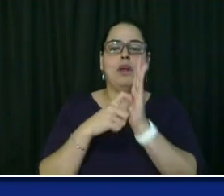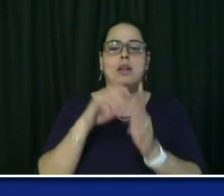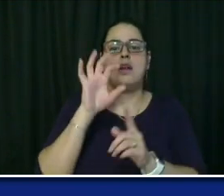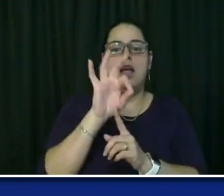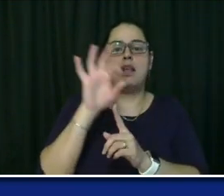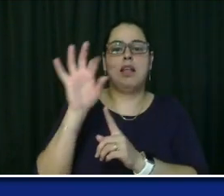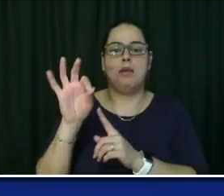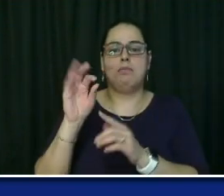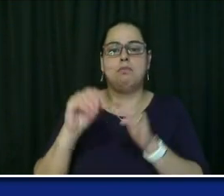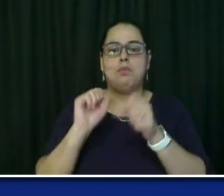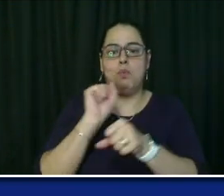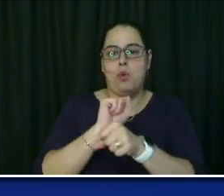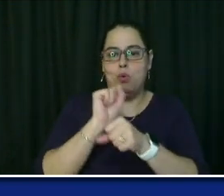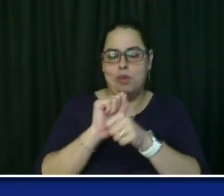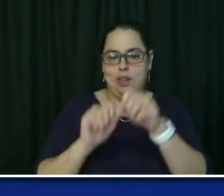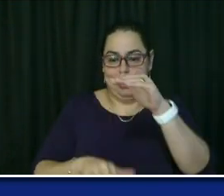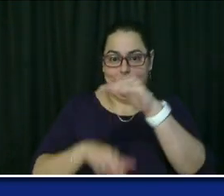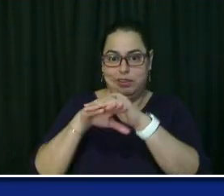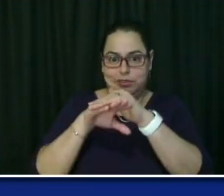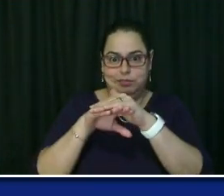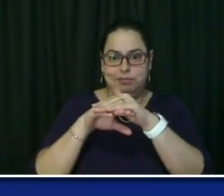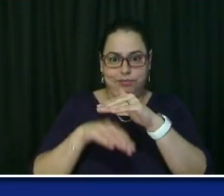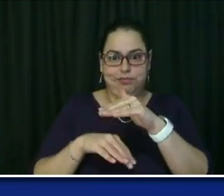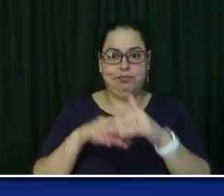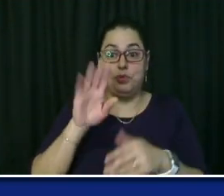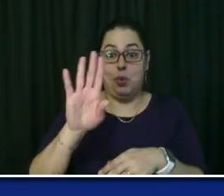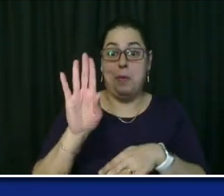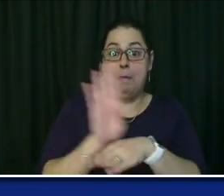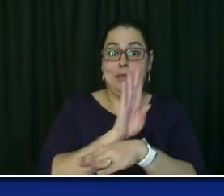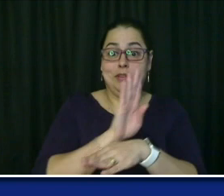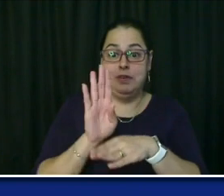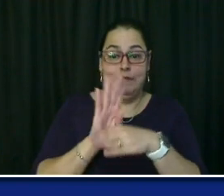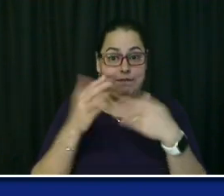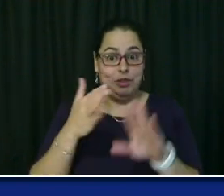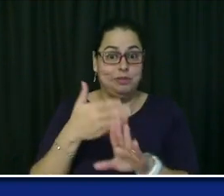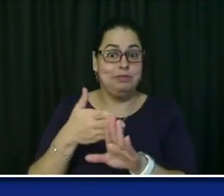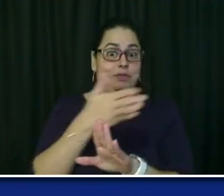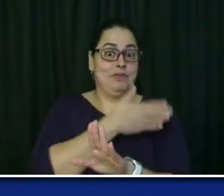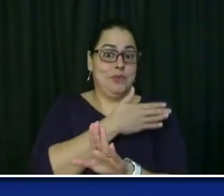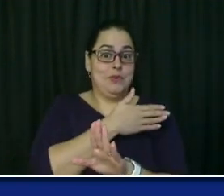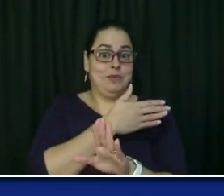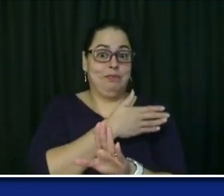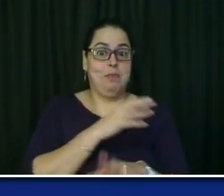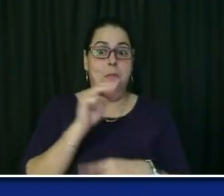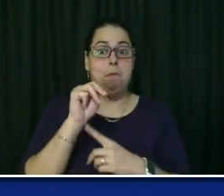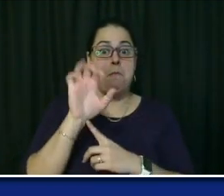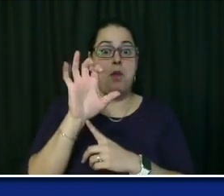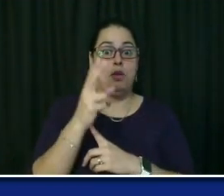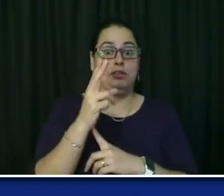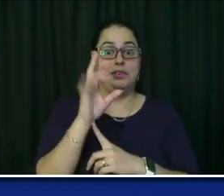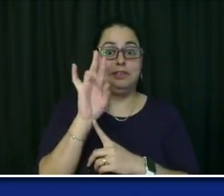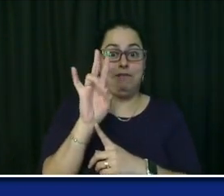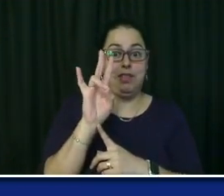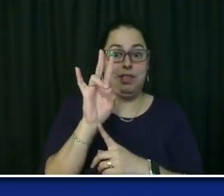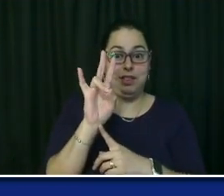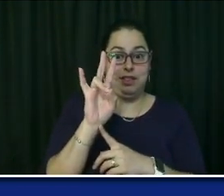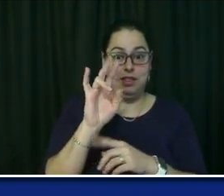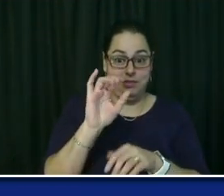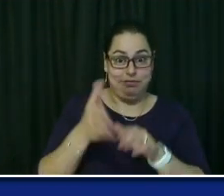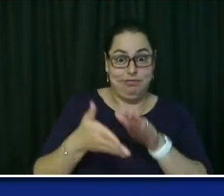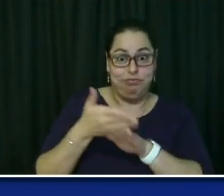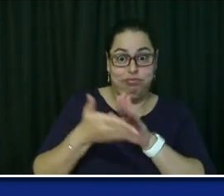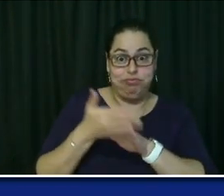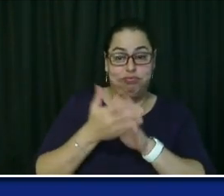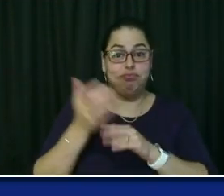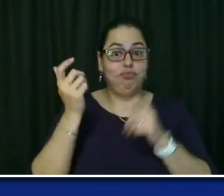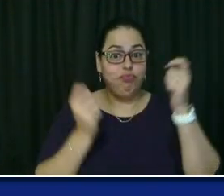governor, which was on March 7th. And they have to be able to show that they are not part of a national chain, local franchise of a national